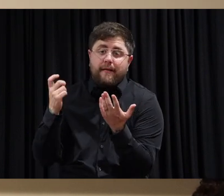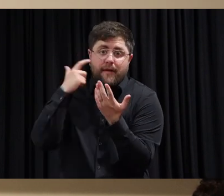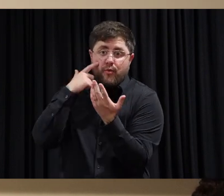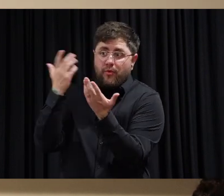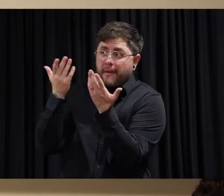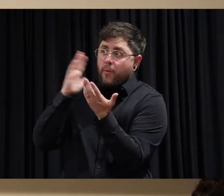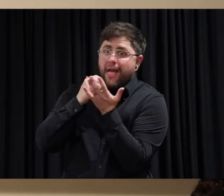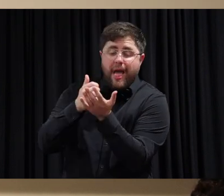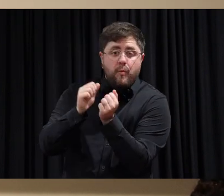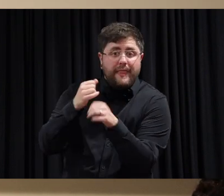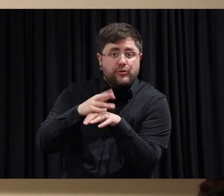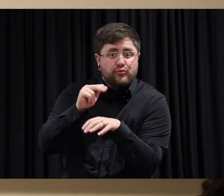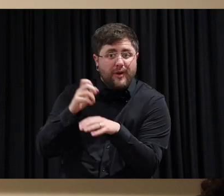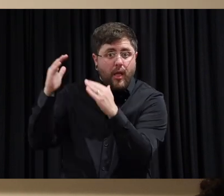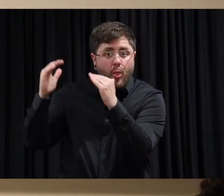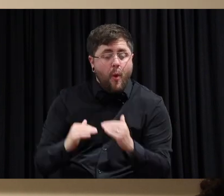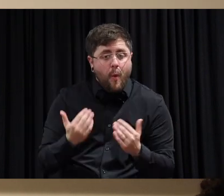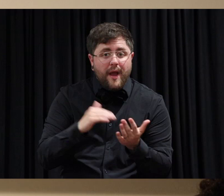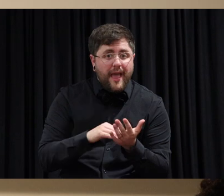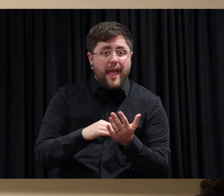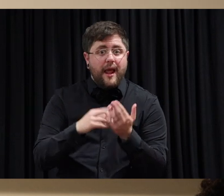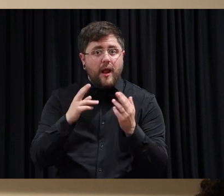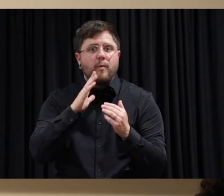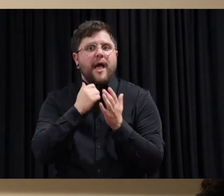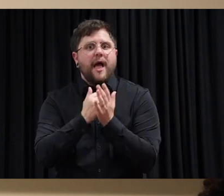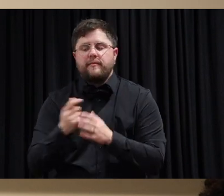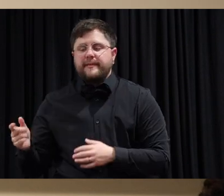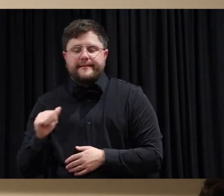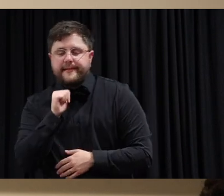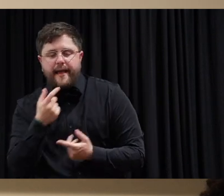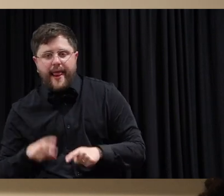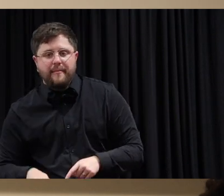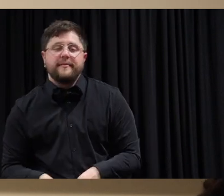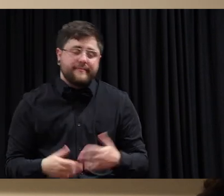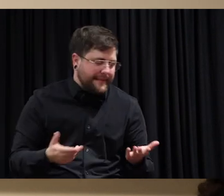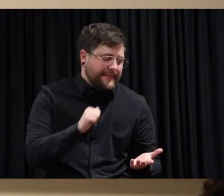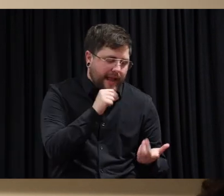interest rates drop again, and you know, that injects more activity into the cycle. Not going to happen. Not going to happen.